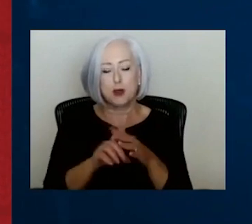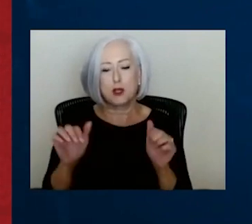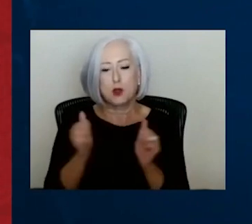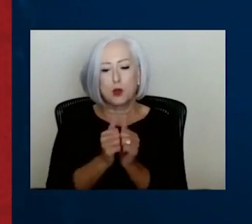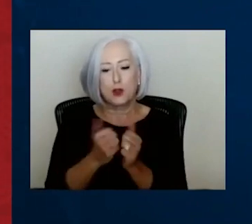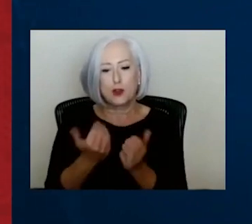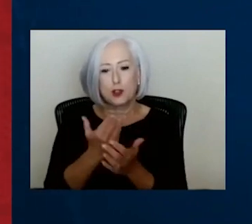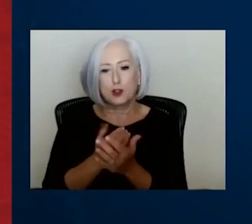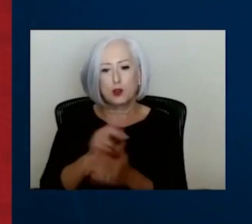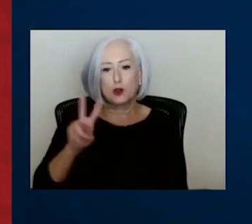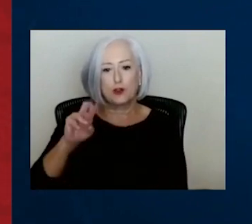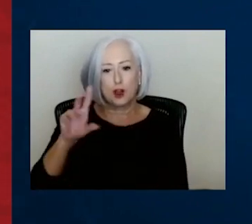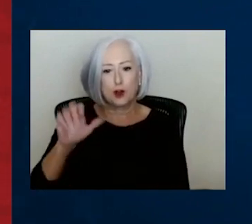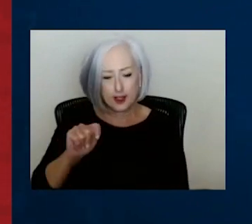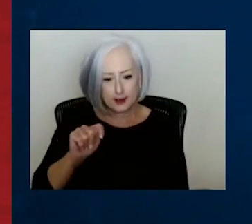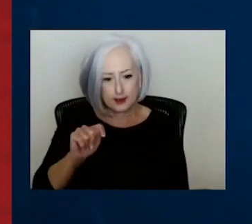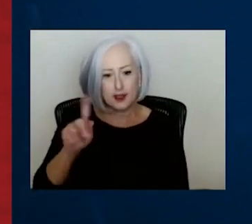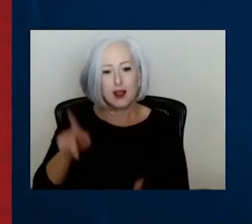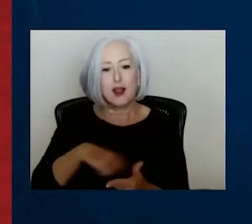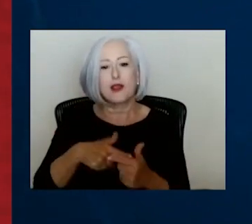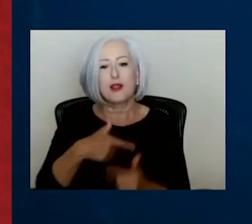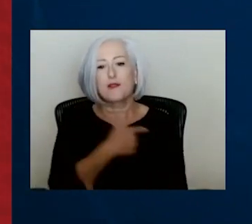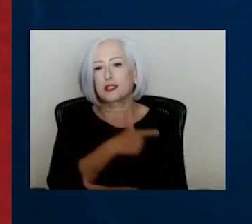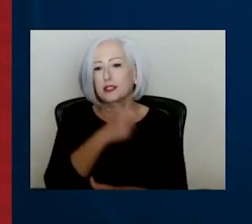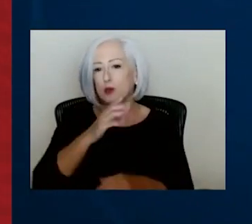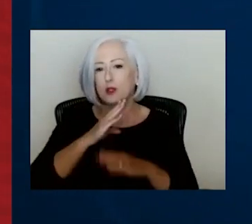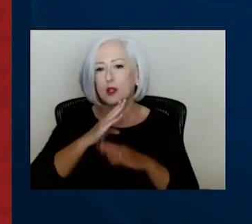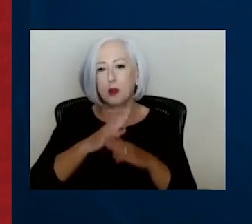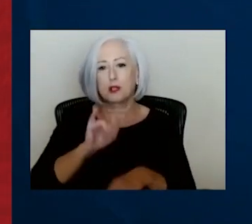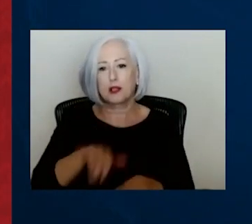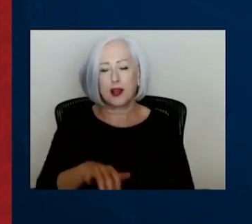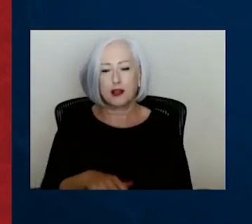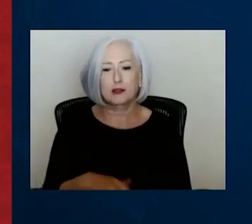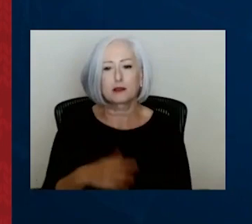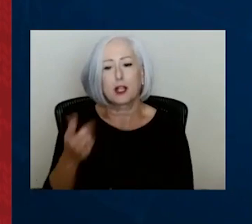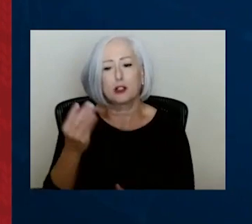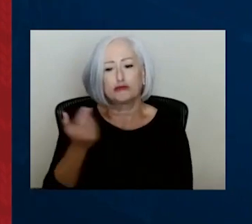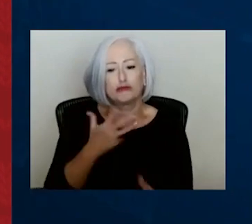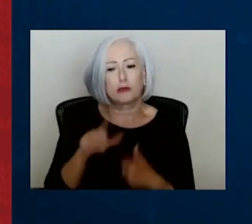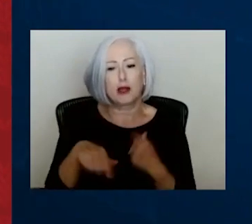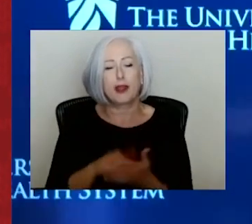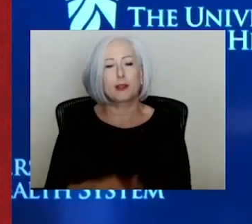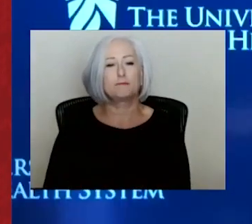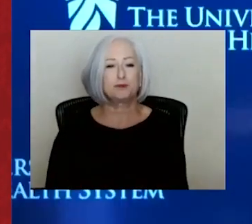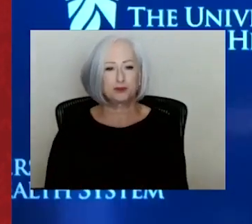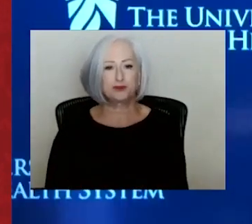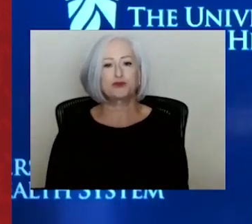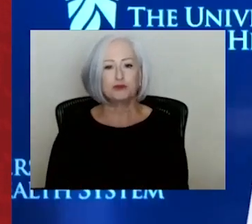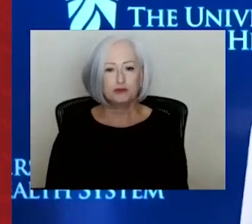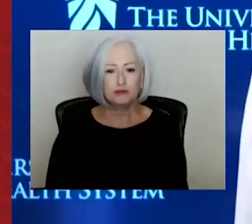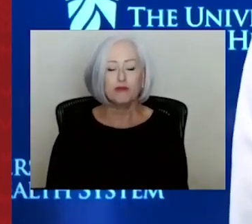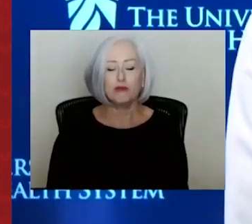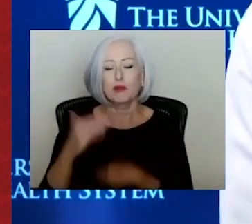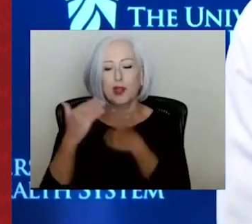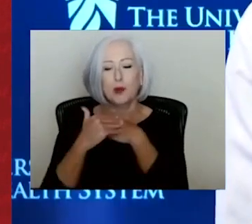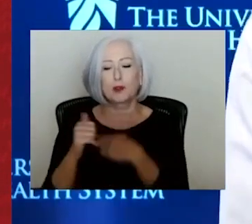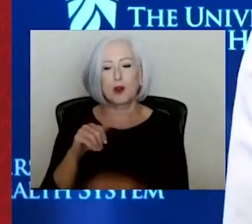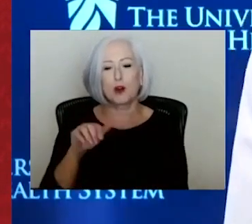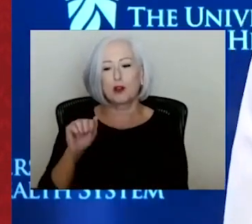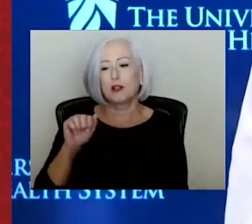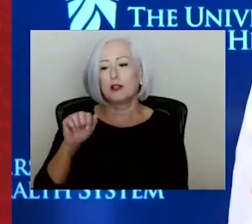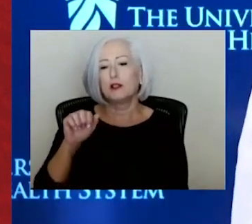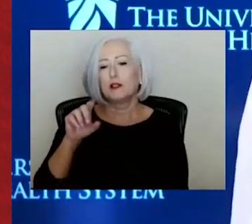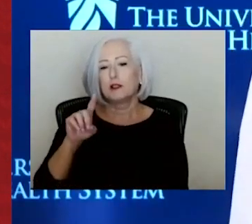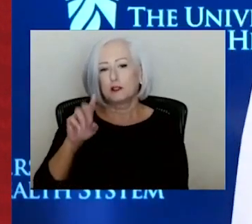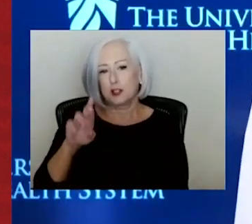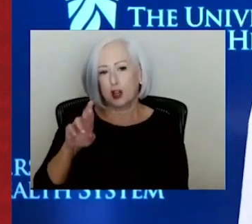not protect against it. So just can you address these concerns and what your thoughts are? And I'll call on Hawk and Dr. Adega here in just a moment, because I think there's no